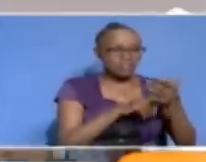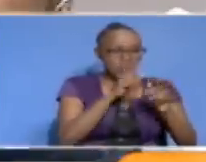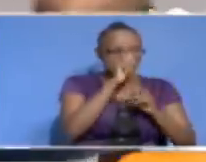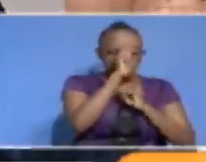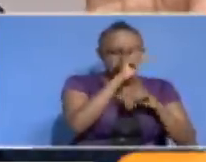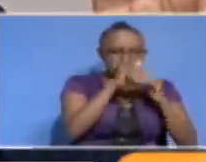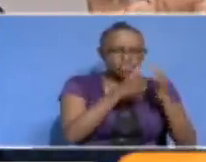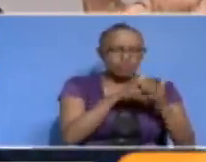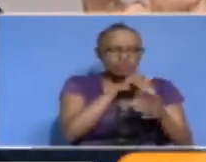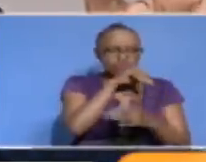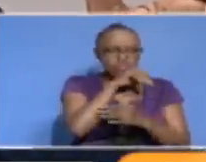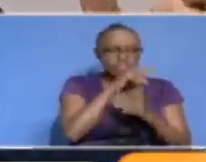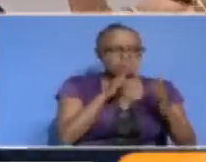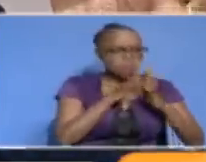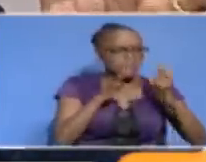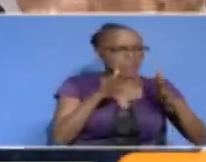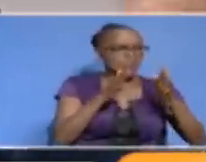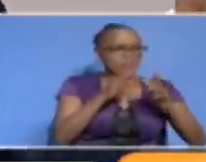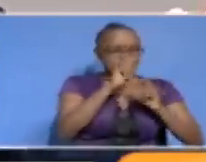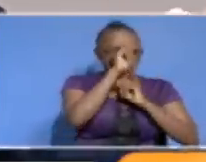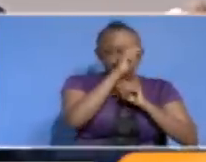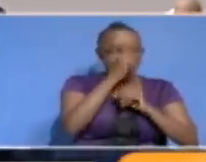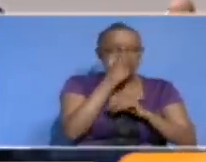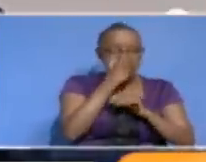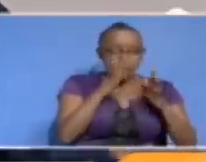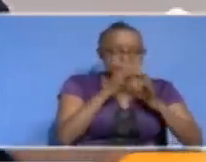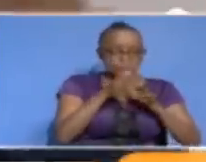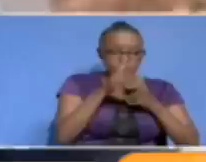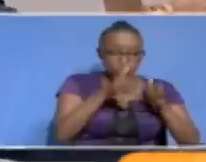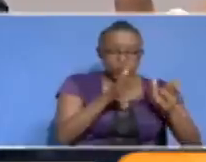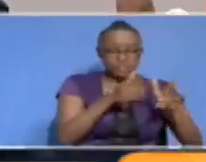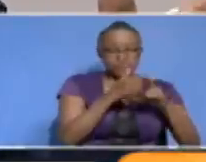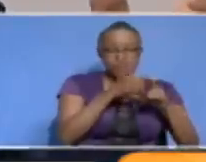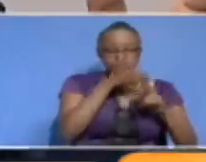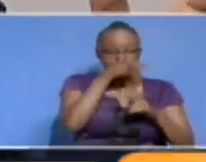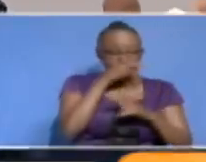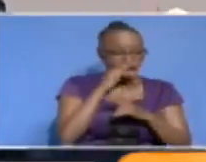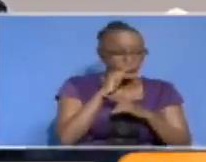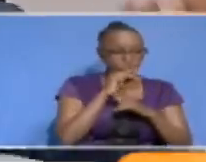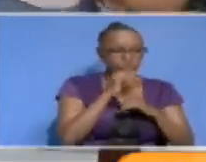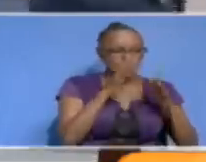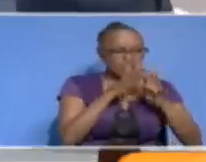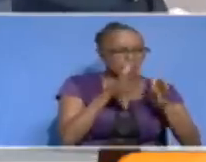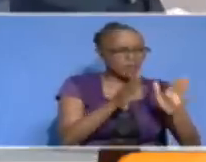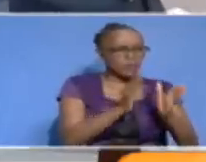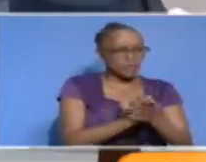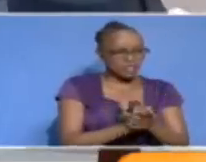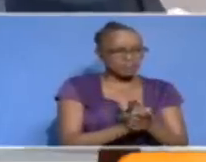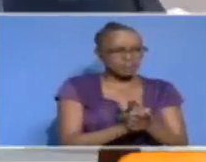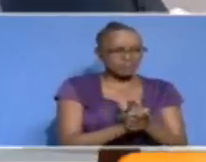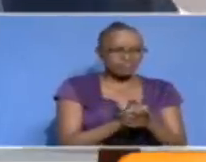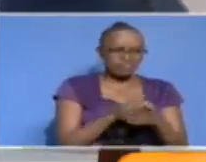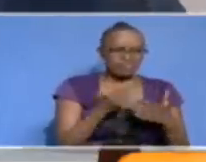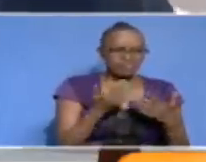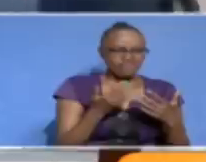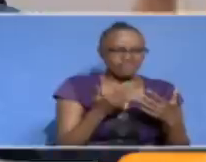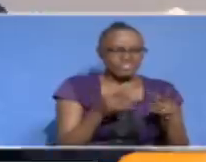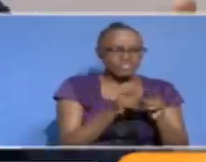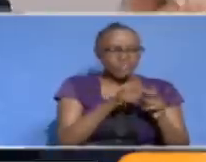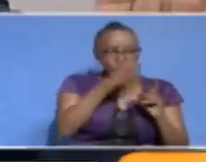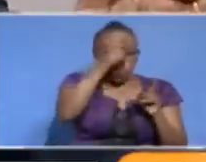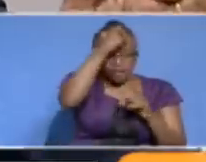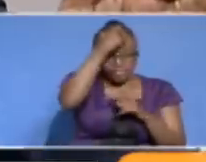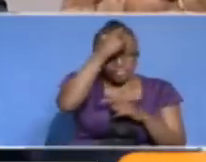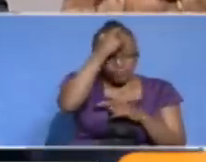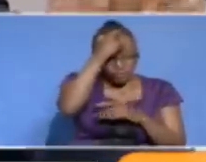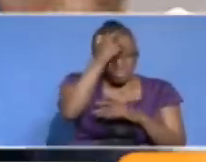leaders. Raila Odinga in a very big way. William Ruto in a very big way. Kalonzo Musyoka in a very big way. Weta.